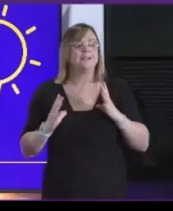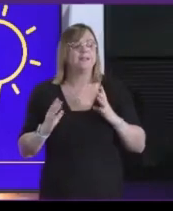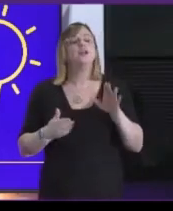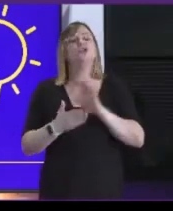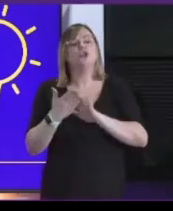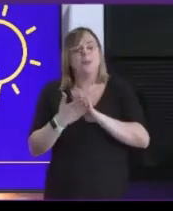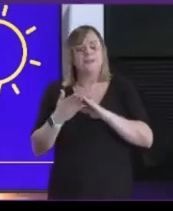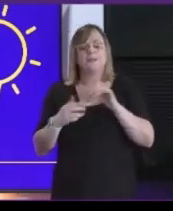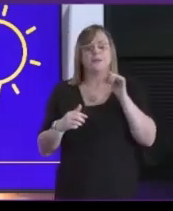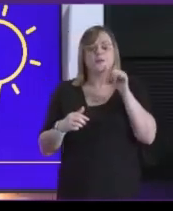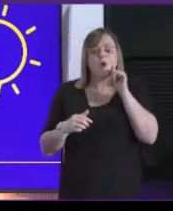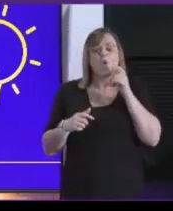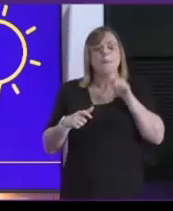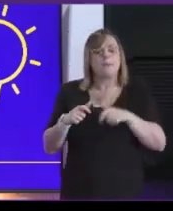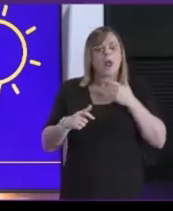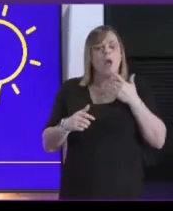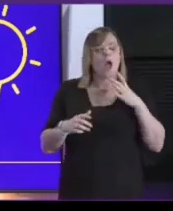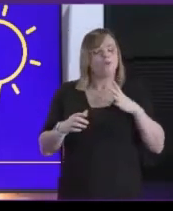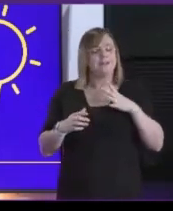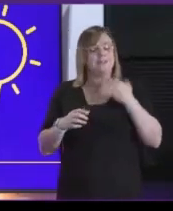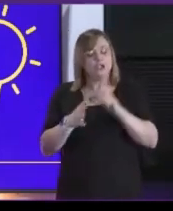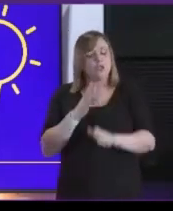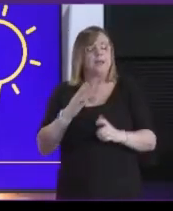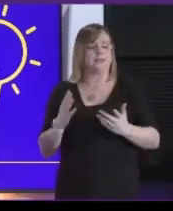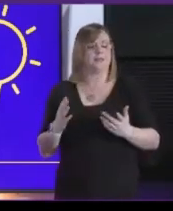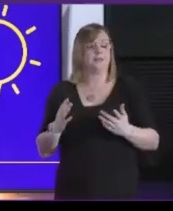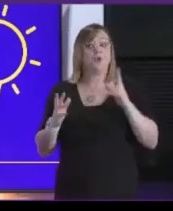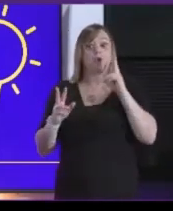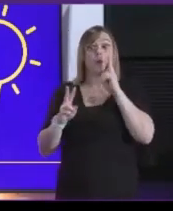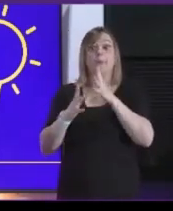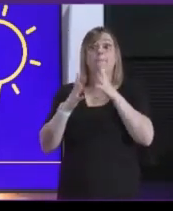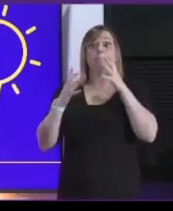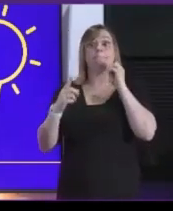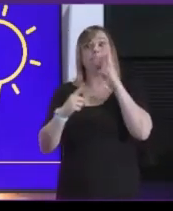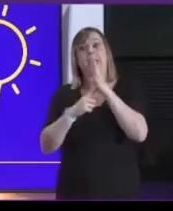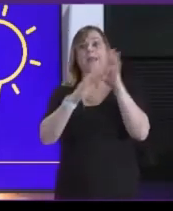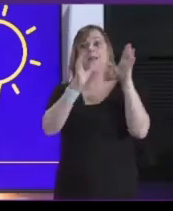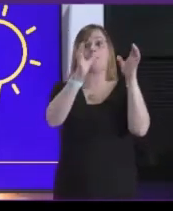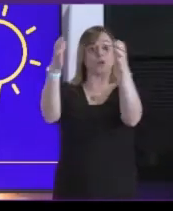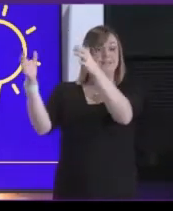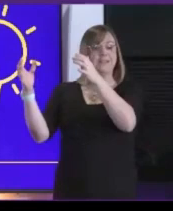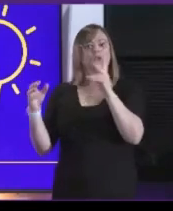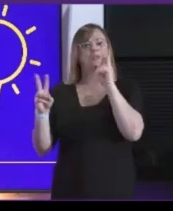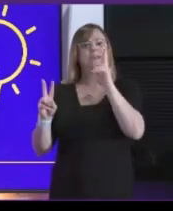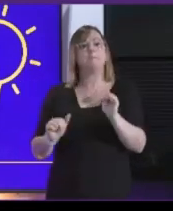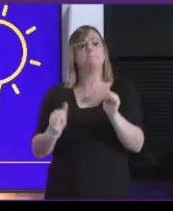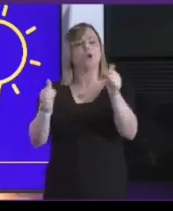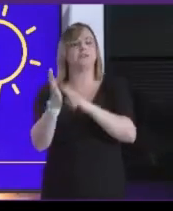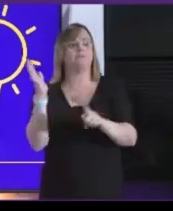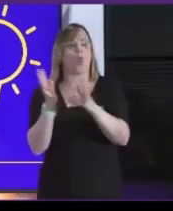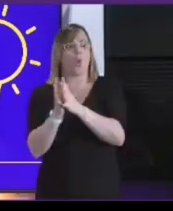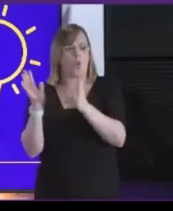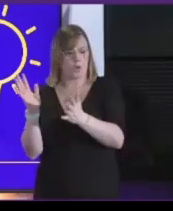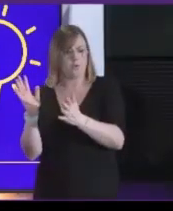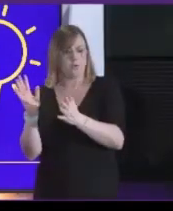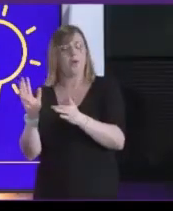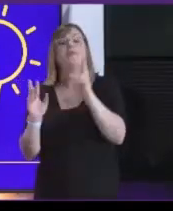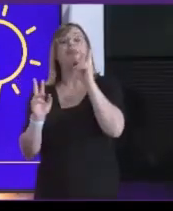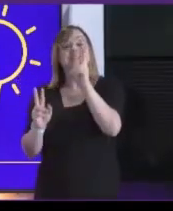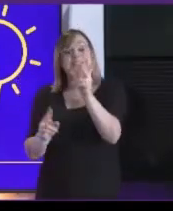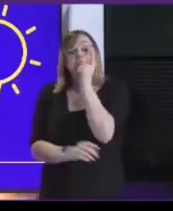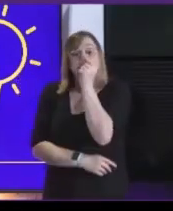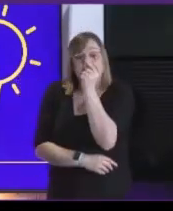And I do think that at least the big players see something positive in this legislation and see the potential